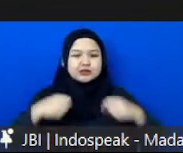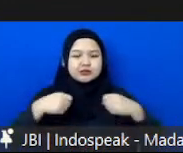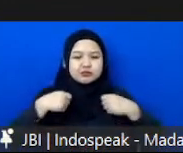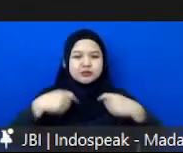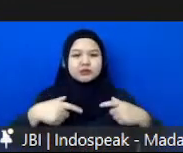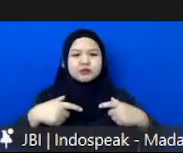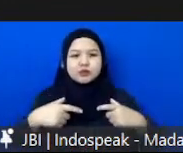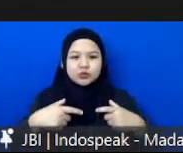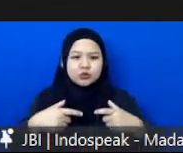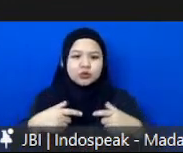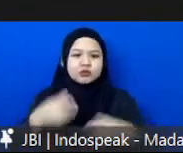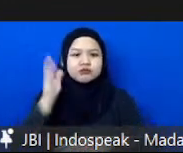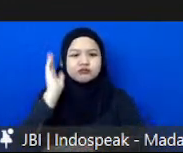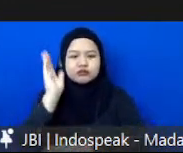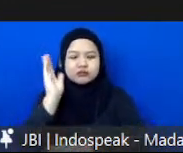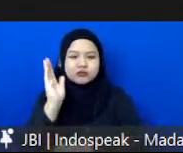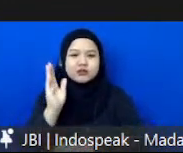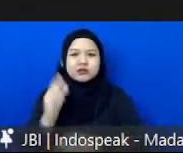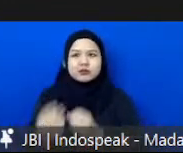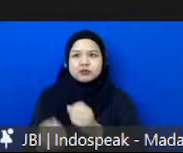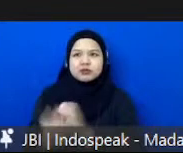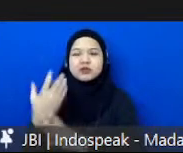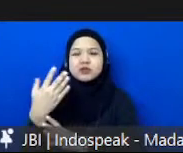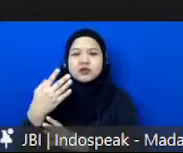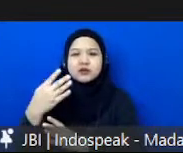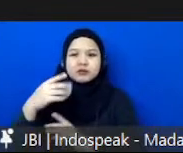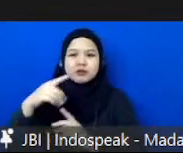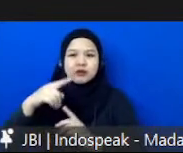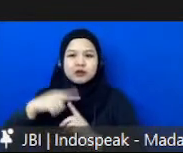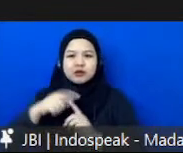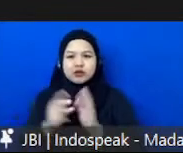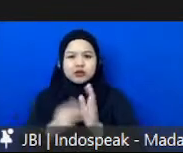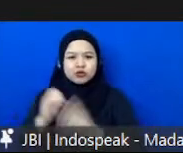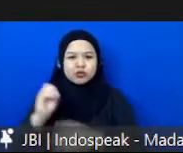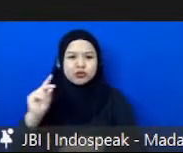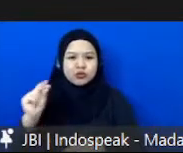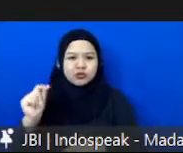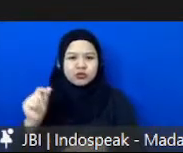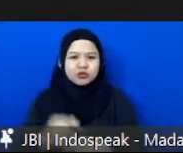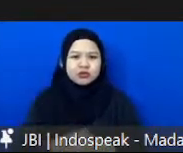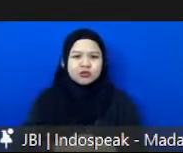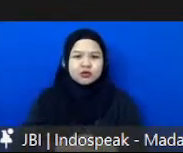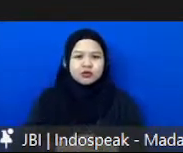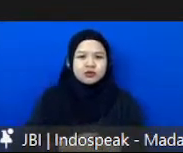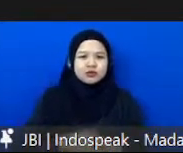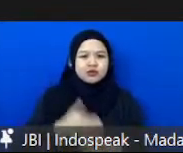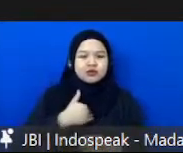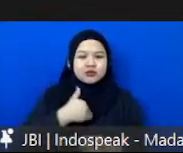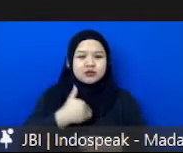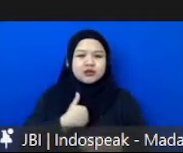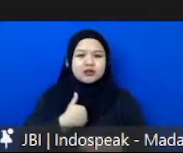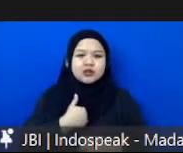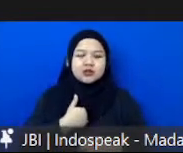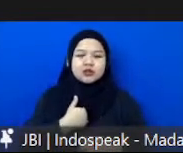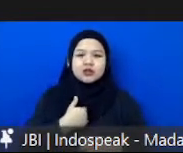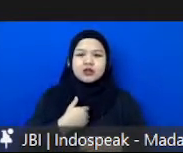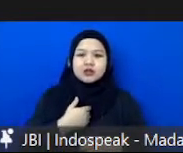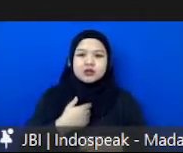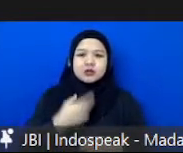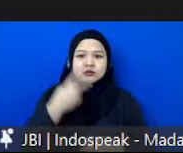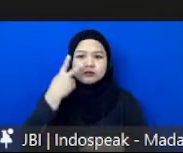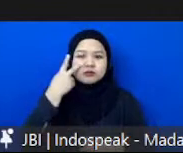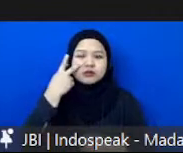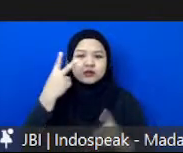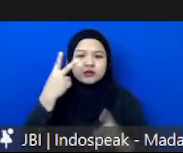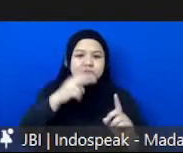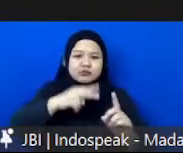really thoroughly enjoy them. But for sure, the last 20 months have taught me something, and it's taught me that I have to look beyond the